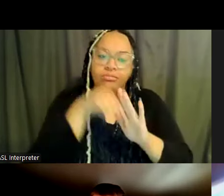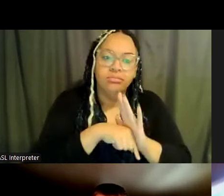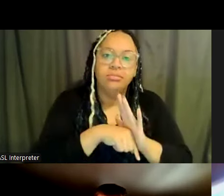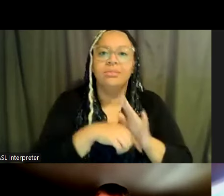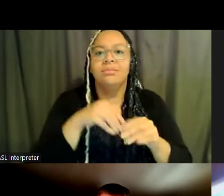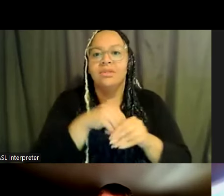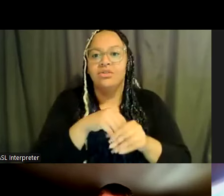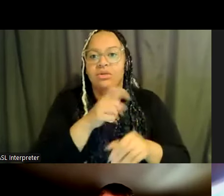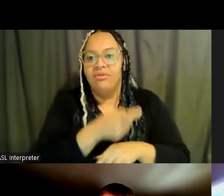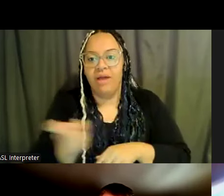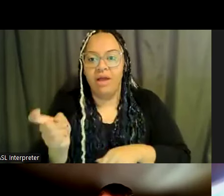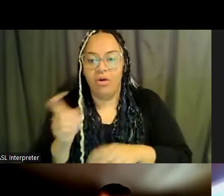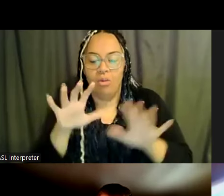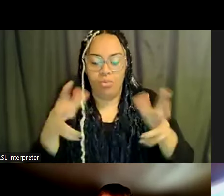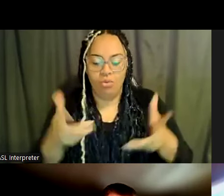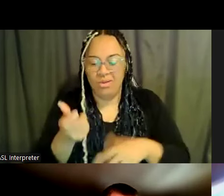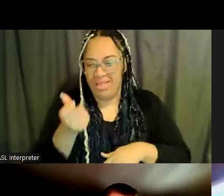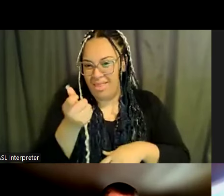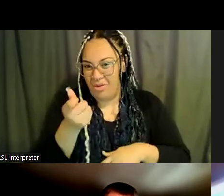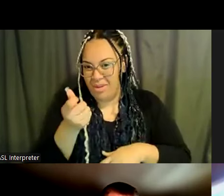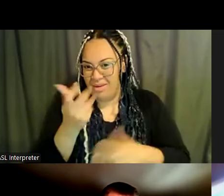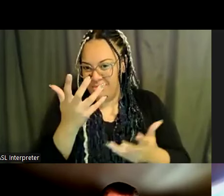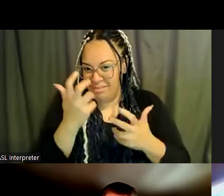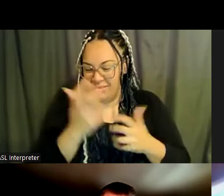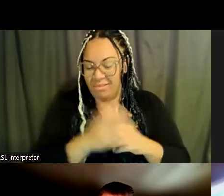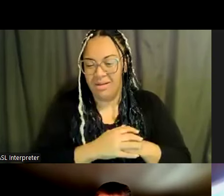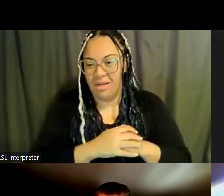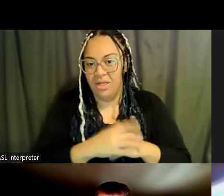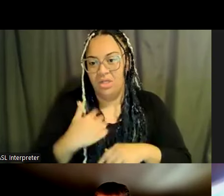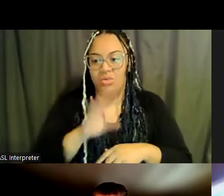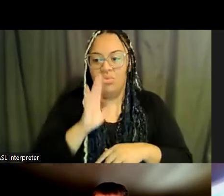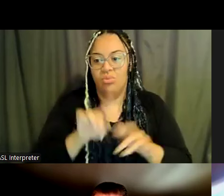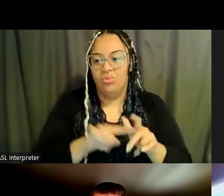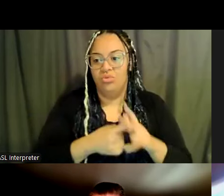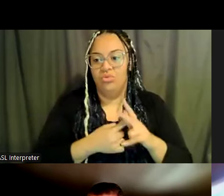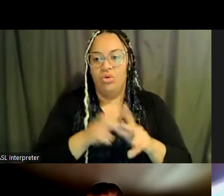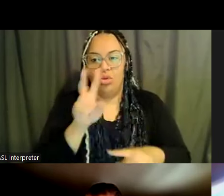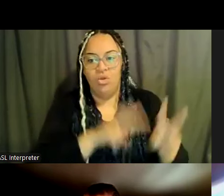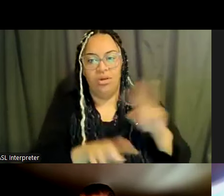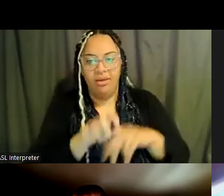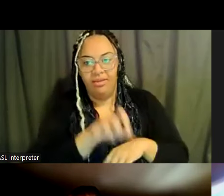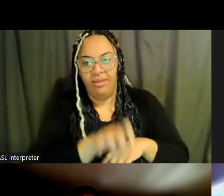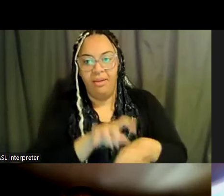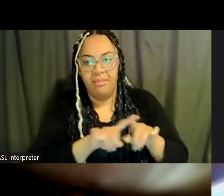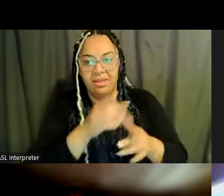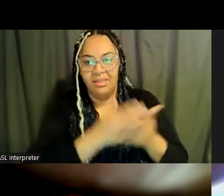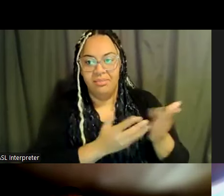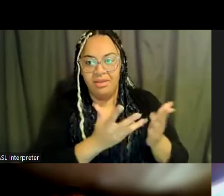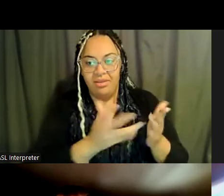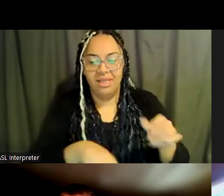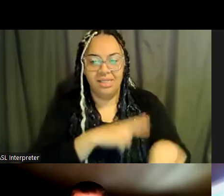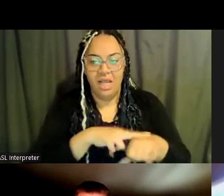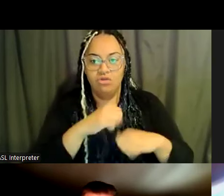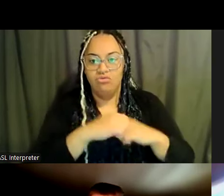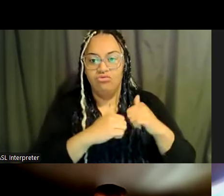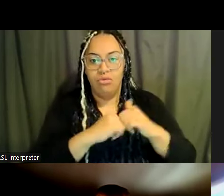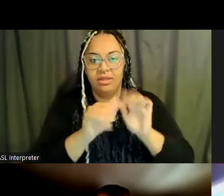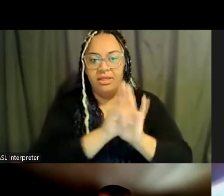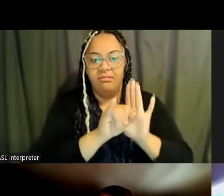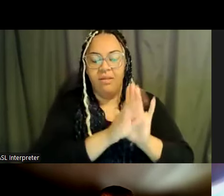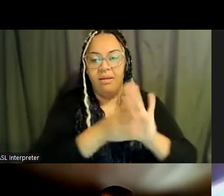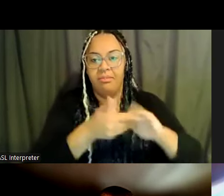firearm world a little bit. So we're going to start kind of looking at that. But some of the things the national strategy identifies is partnering